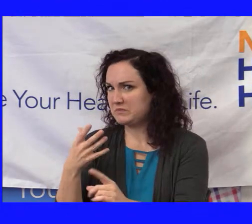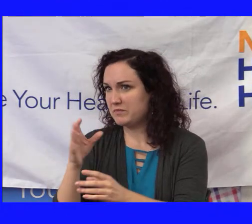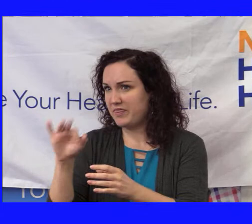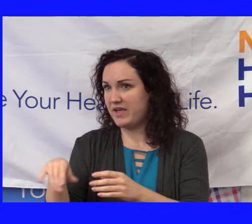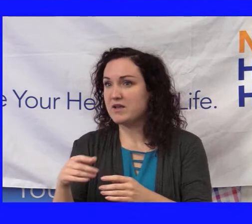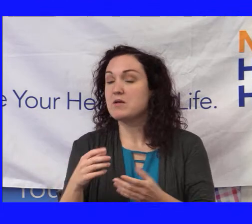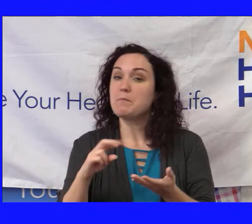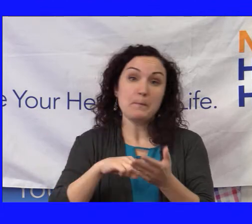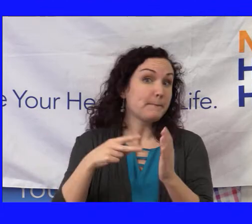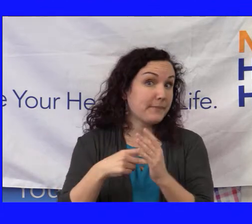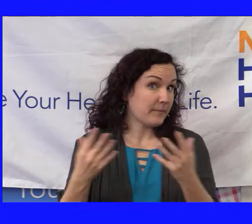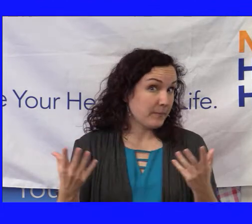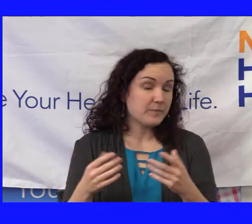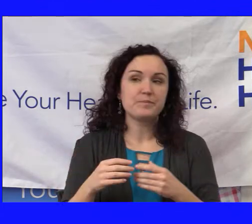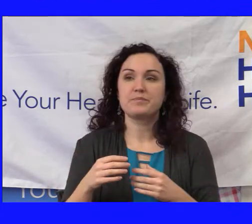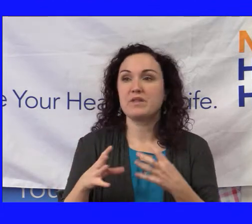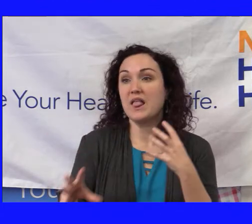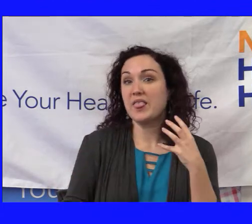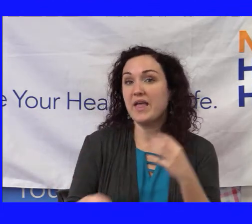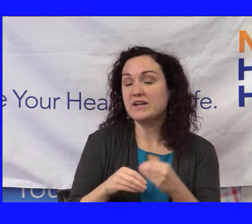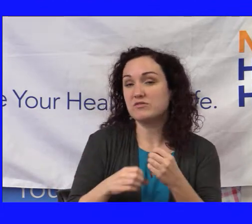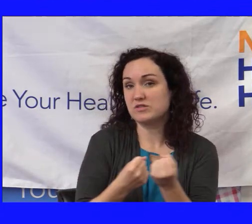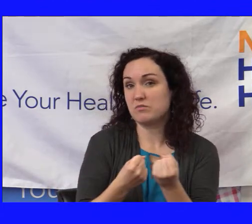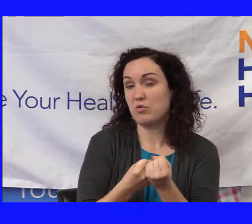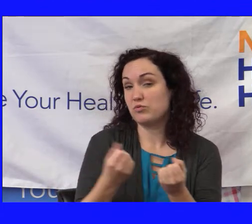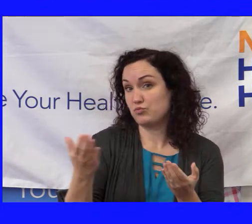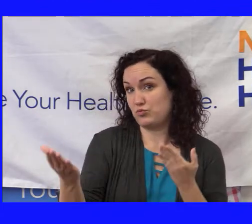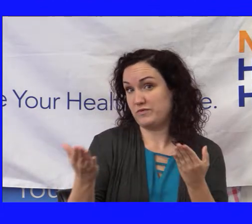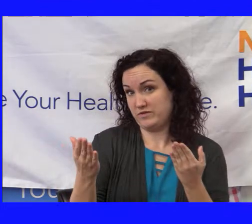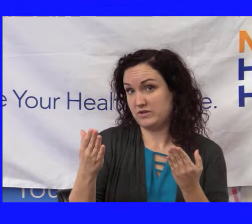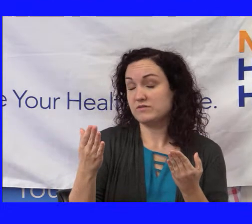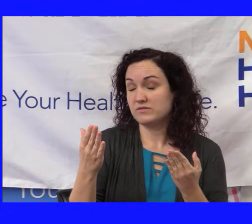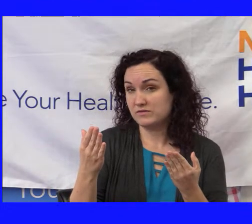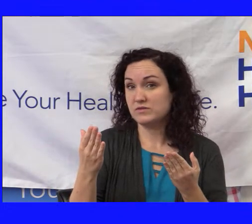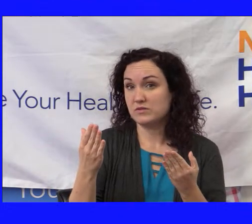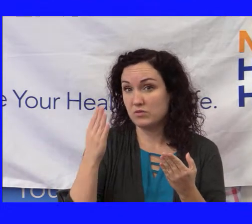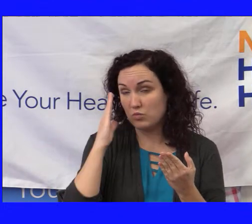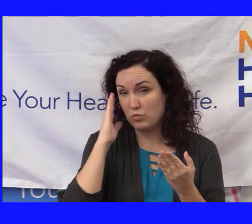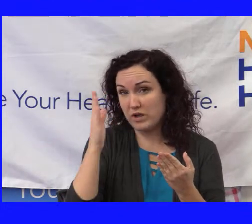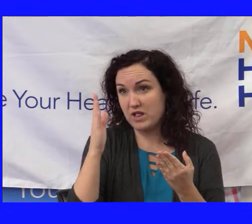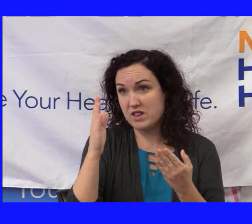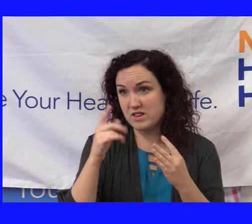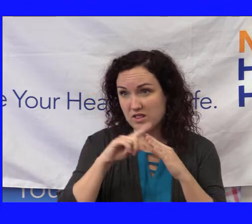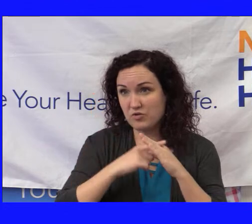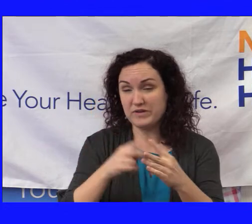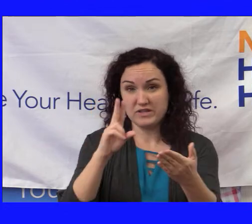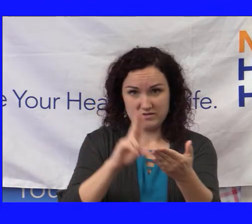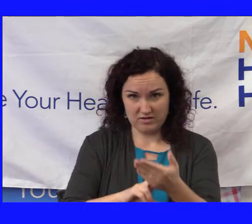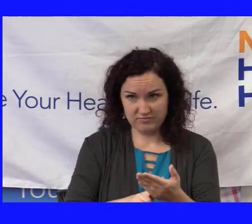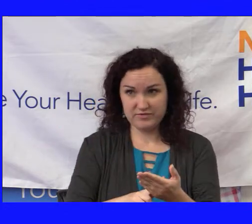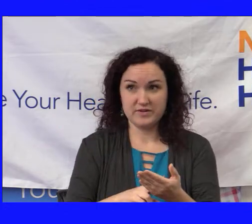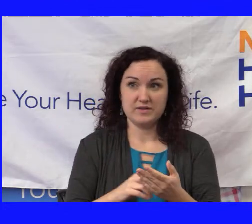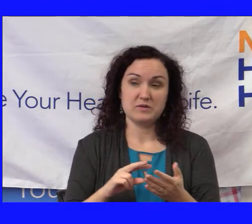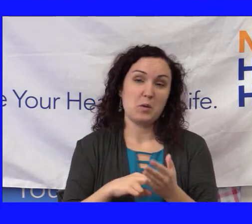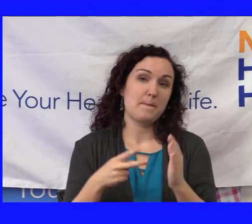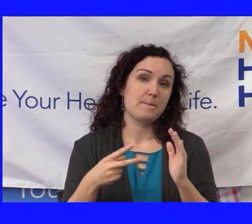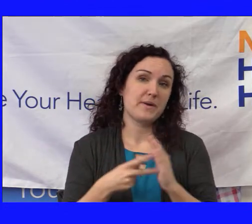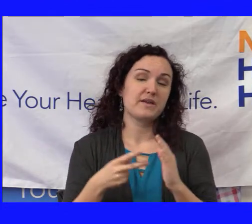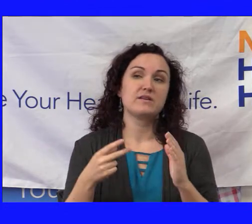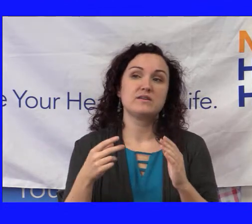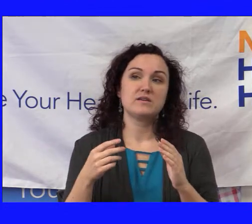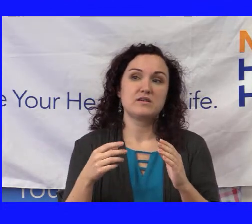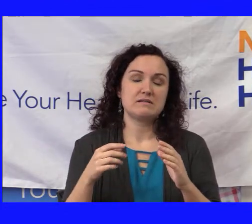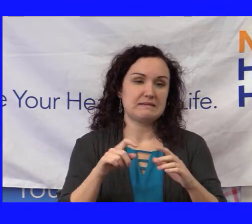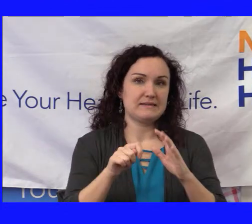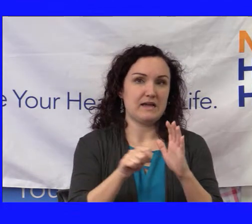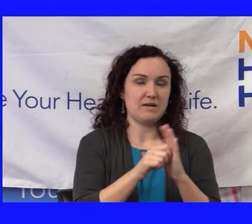here, but what we are talking about is the additional support services that we will originally contract on, so that we will, over a